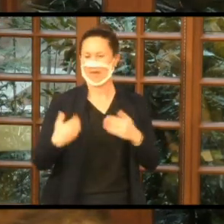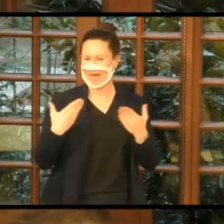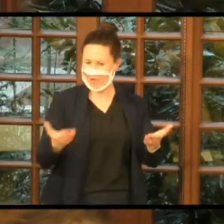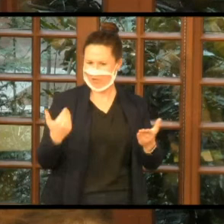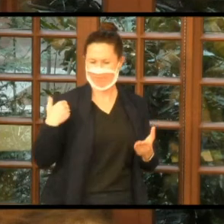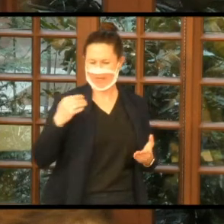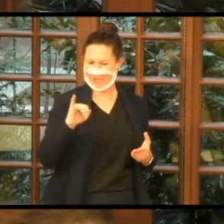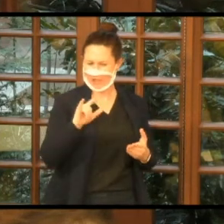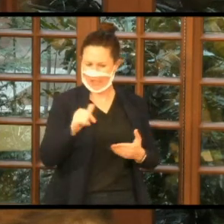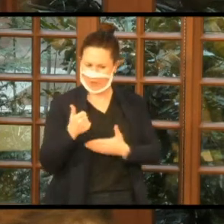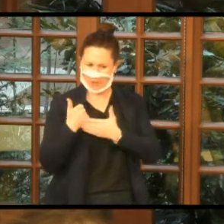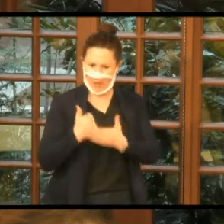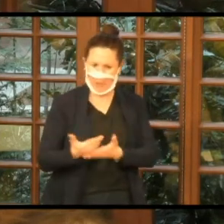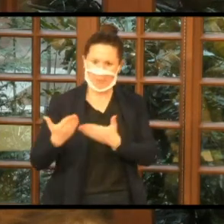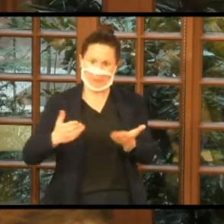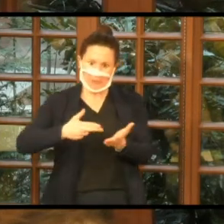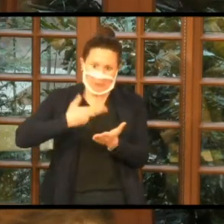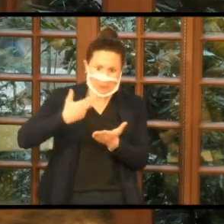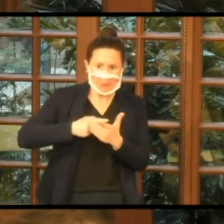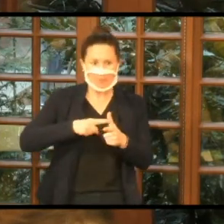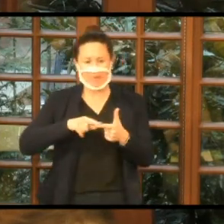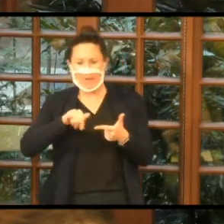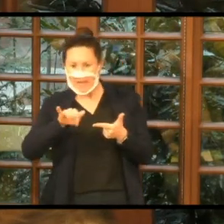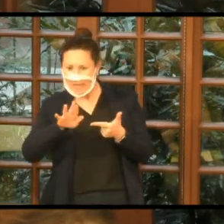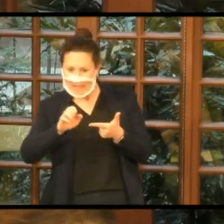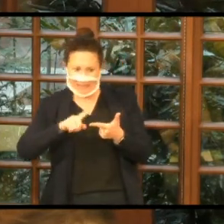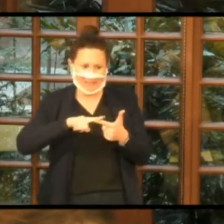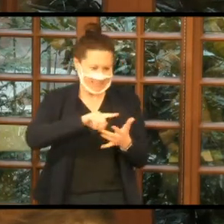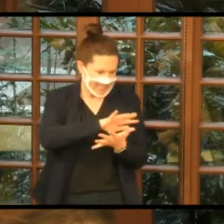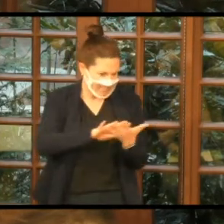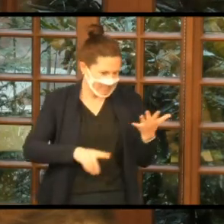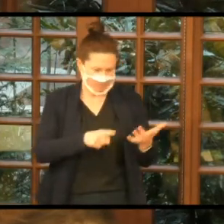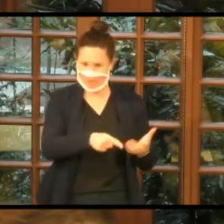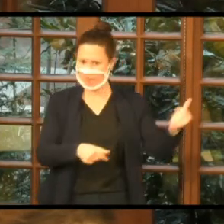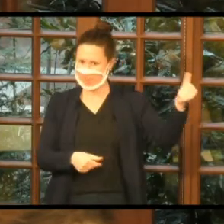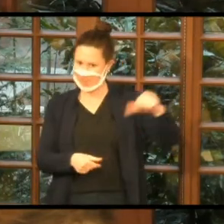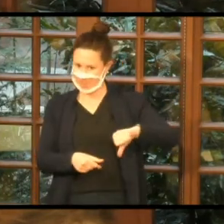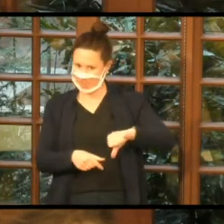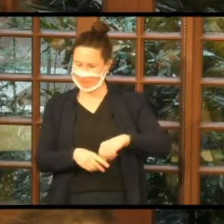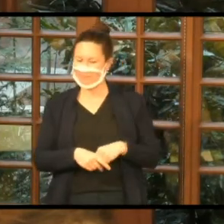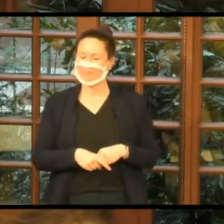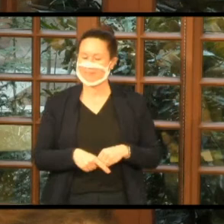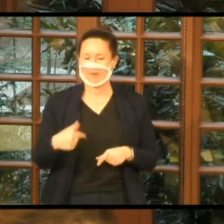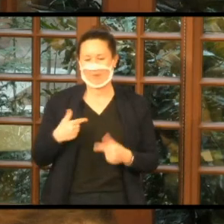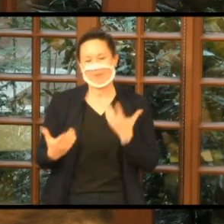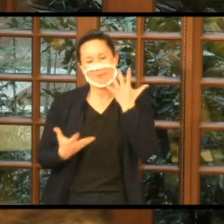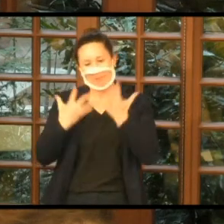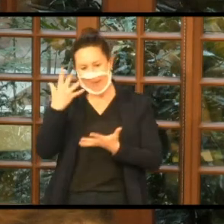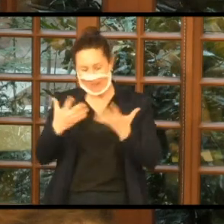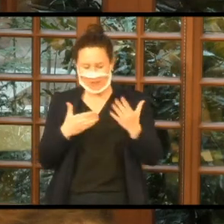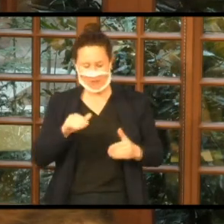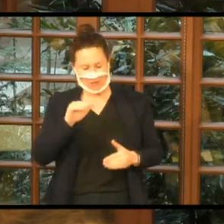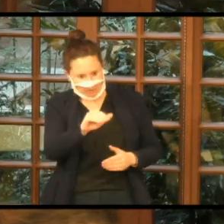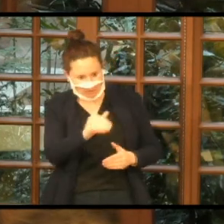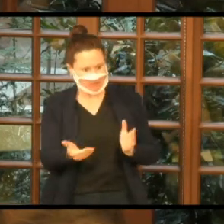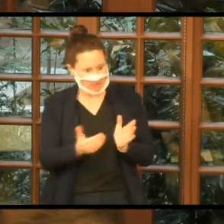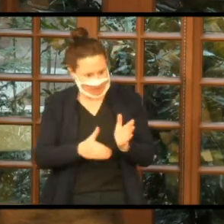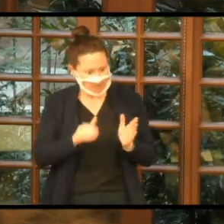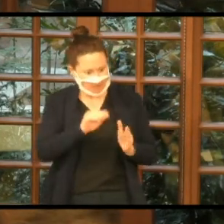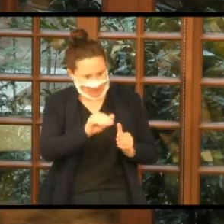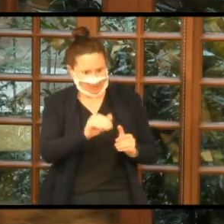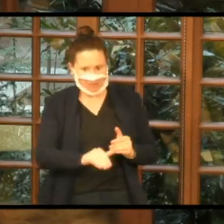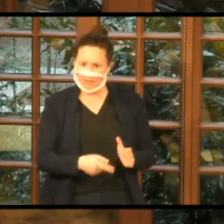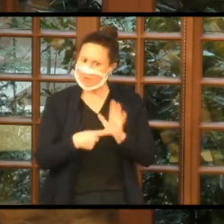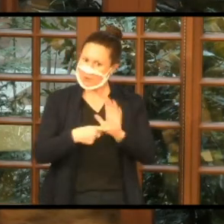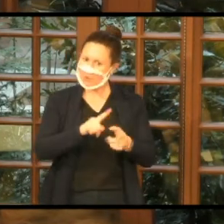help, to bring soup, crushed ice, anything, but he declined. I was too embarrassed to press and risk showing that our friendship